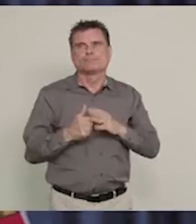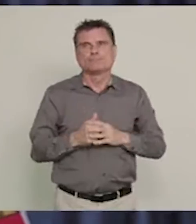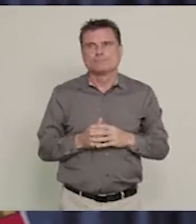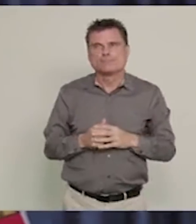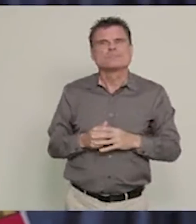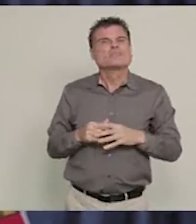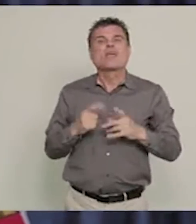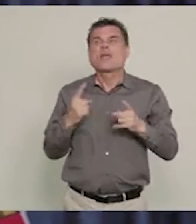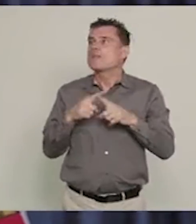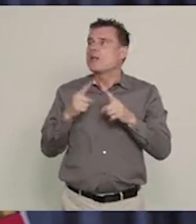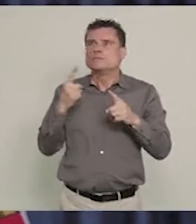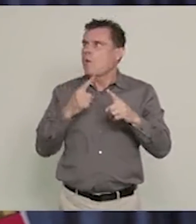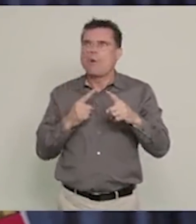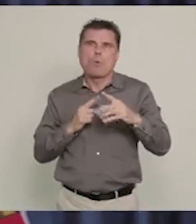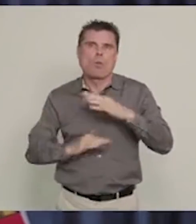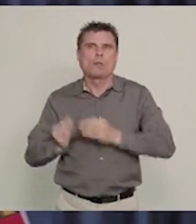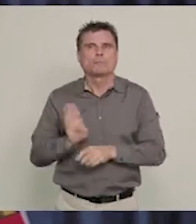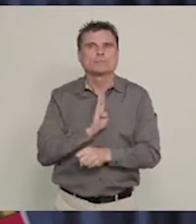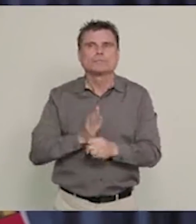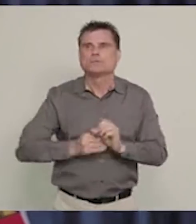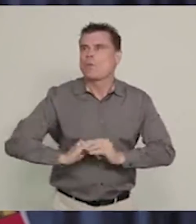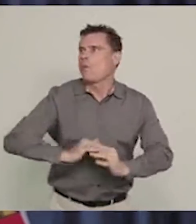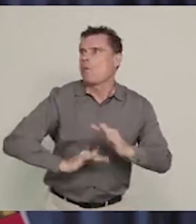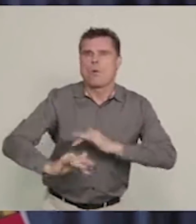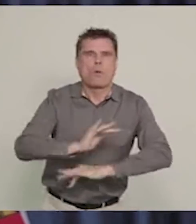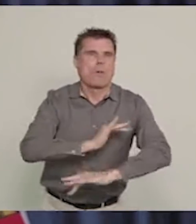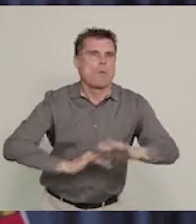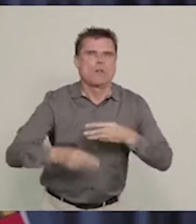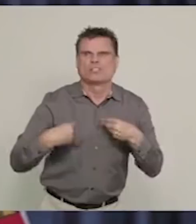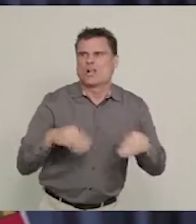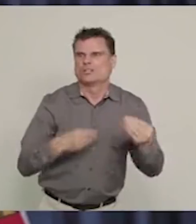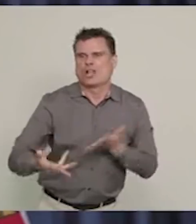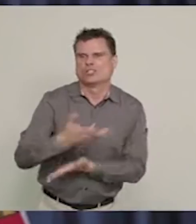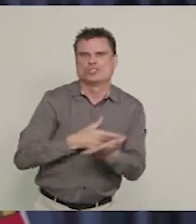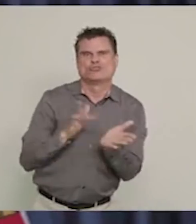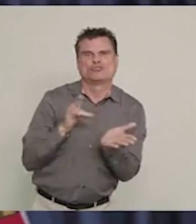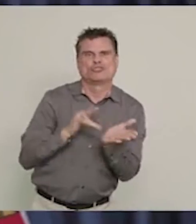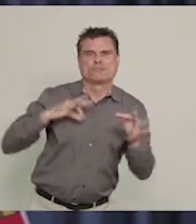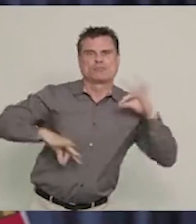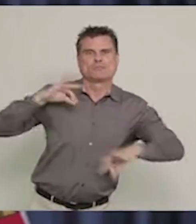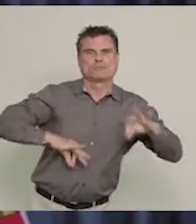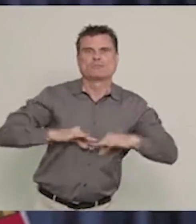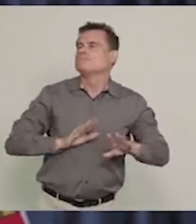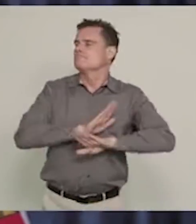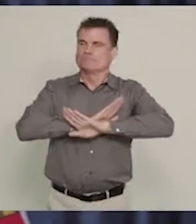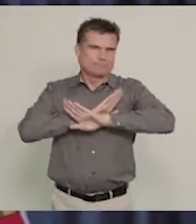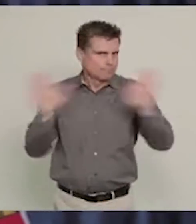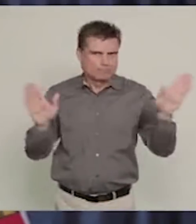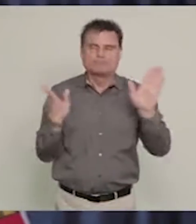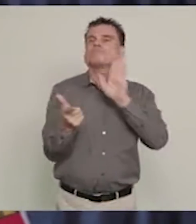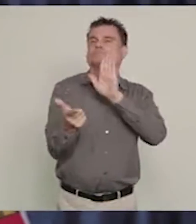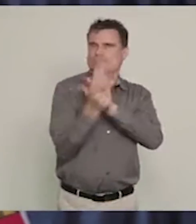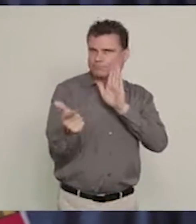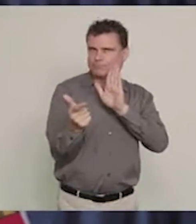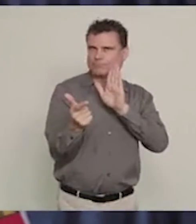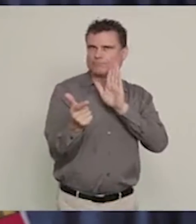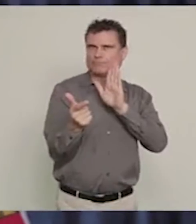every resource available that they need to continue with their incredible efforts in caring for all of us.